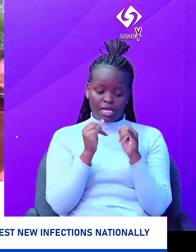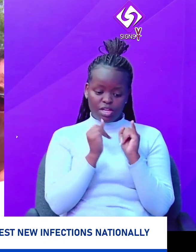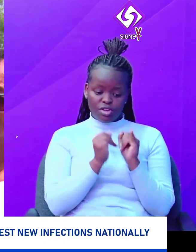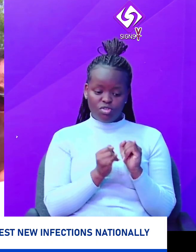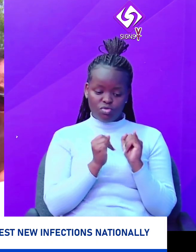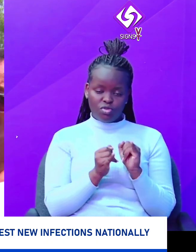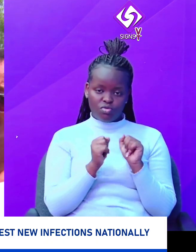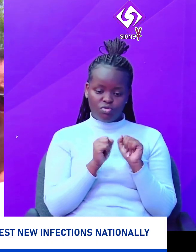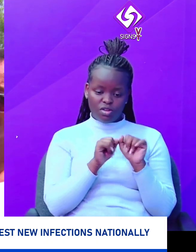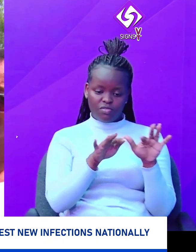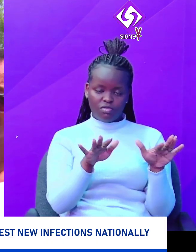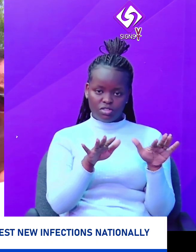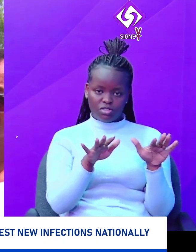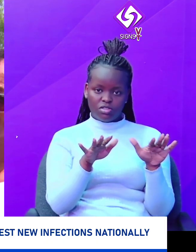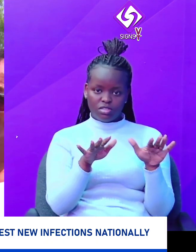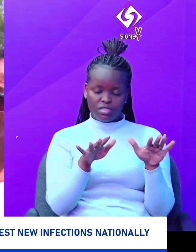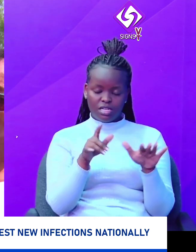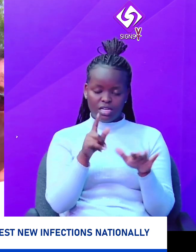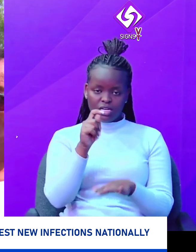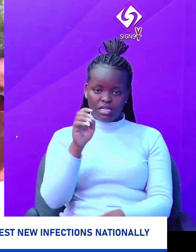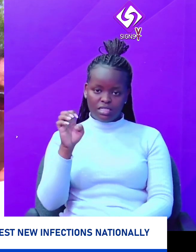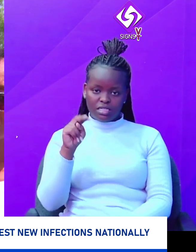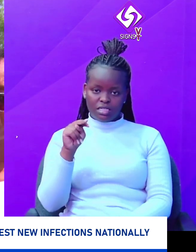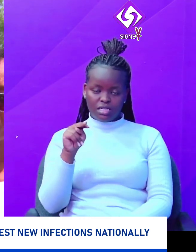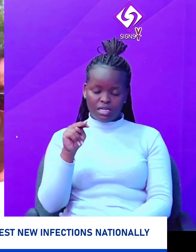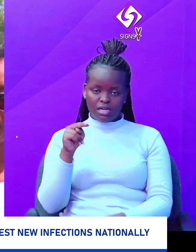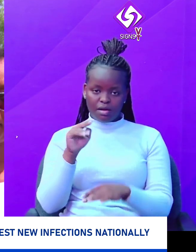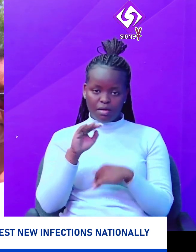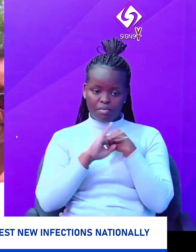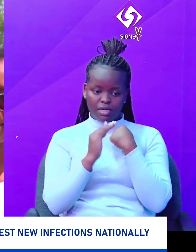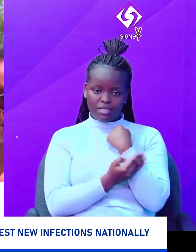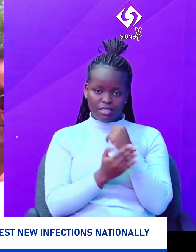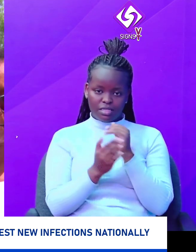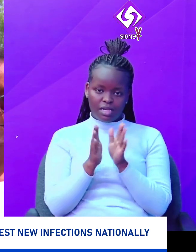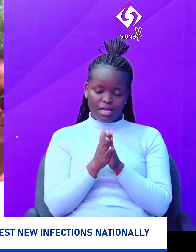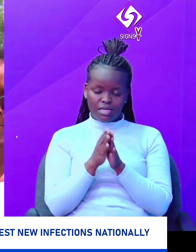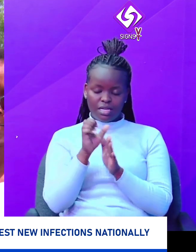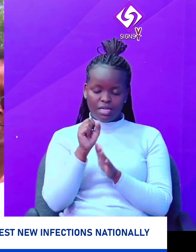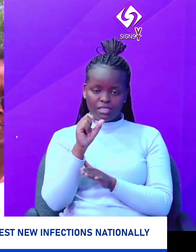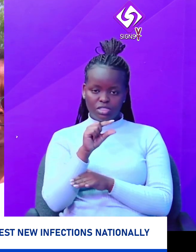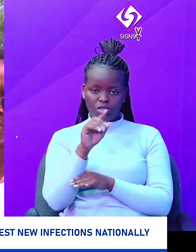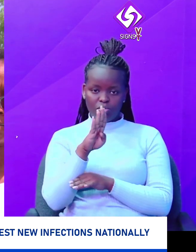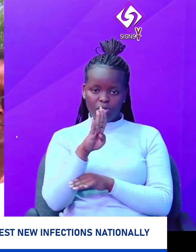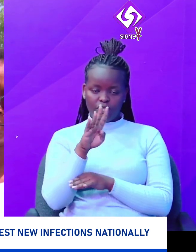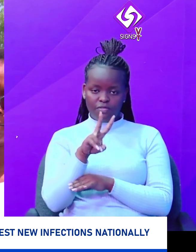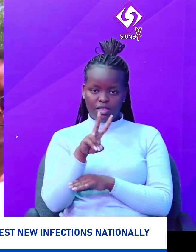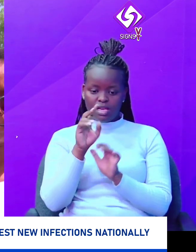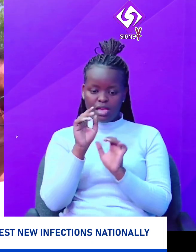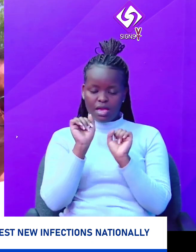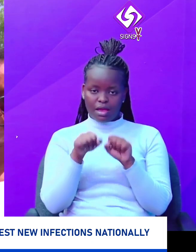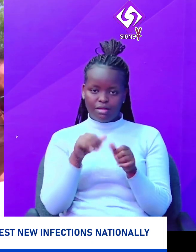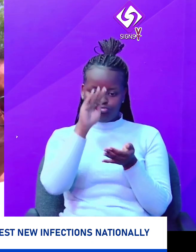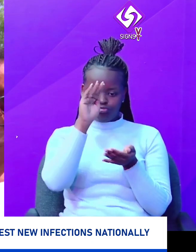infections, together with the teenage pregnancies and SGBV, can be reduced in Migori